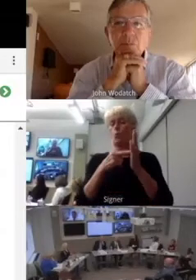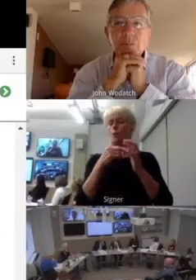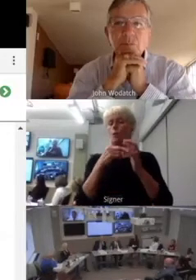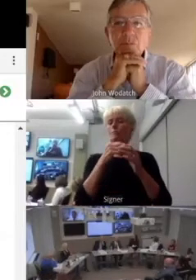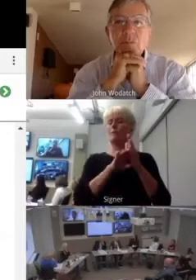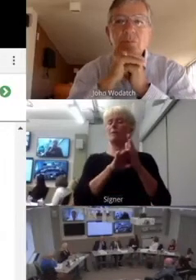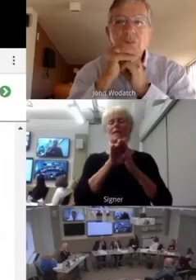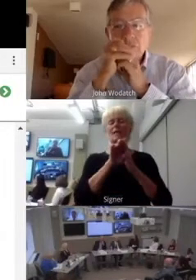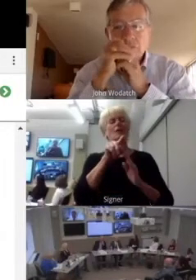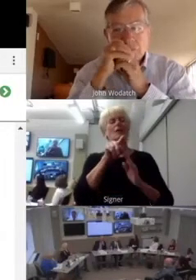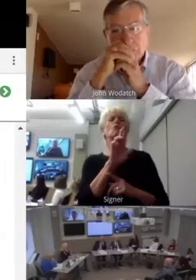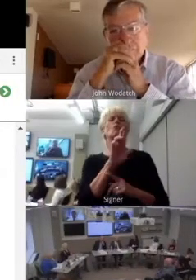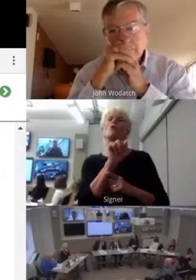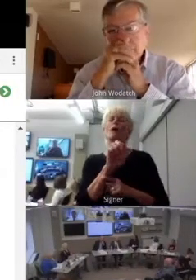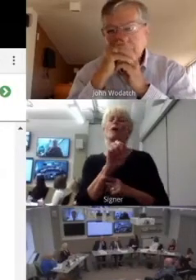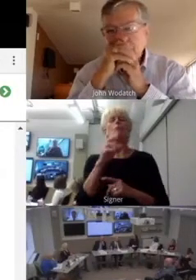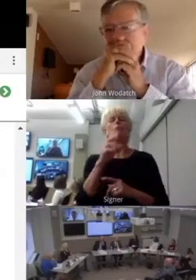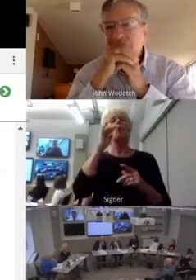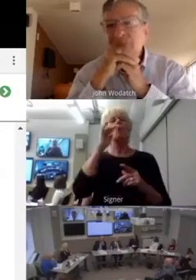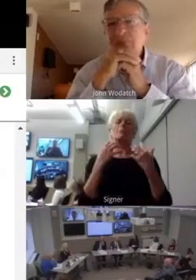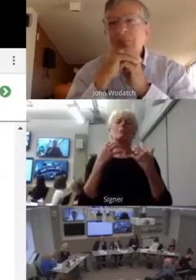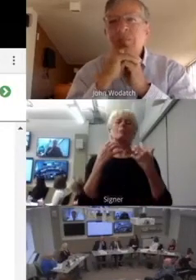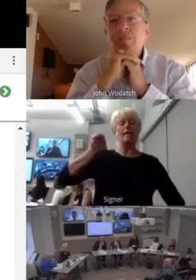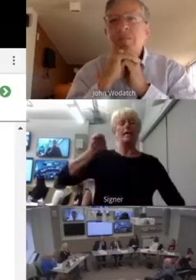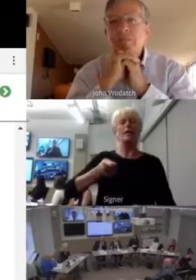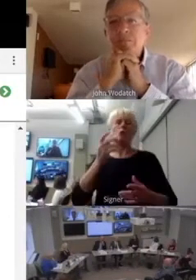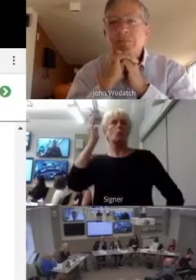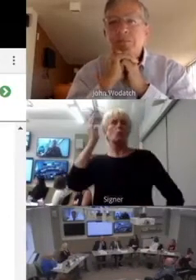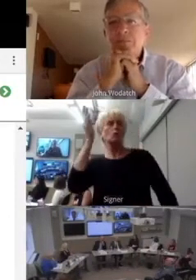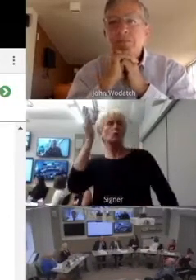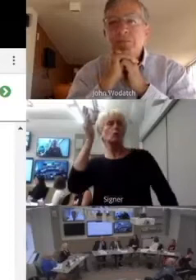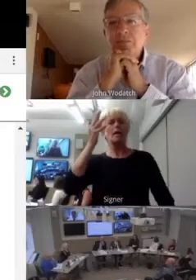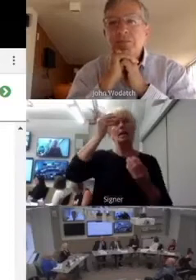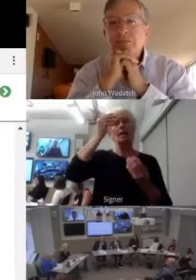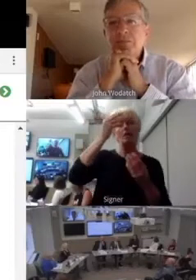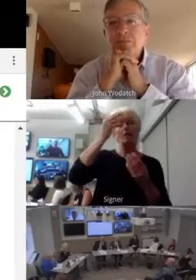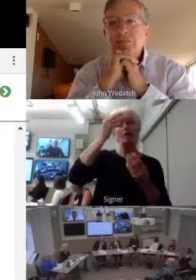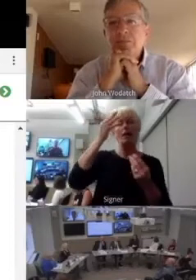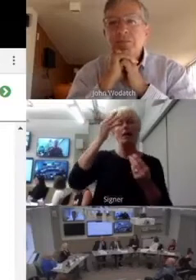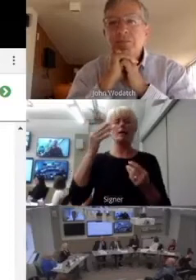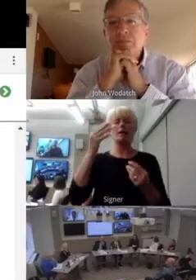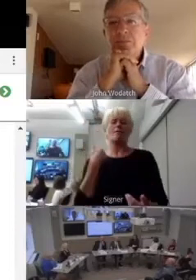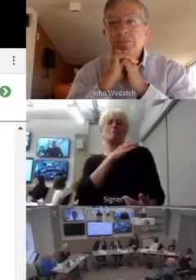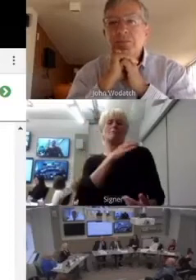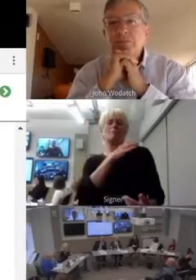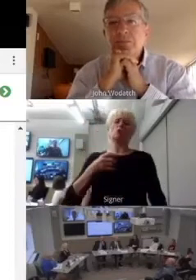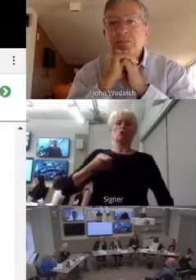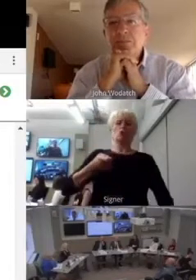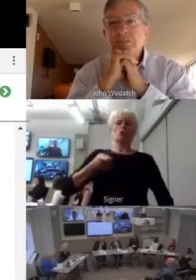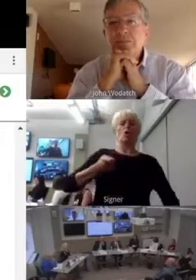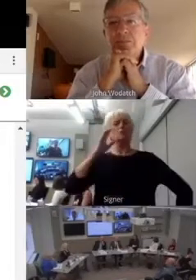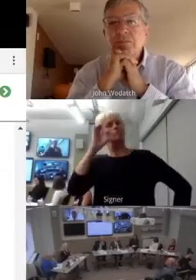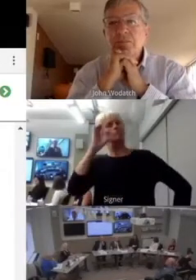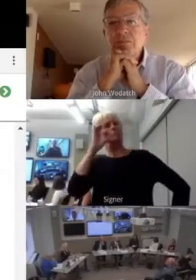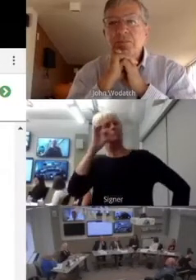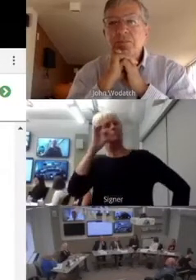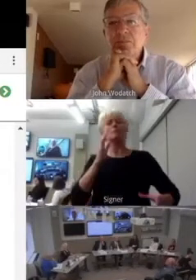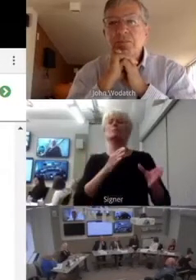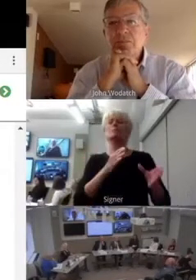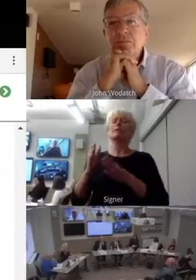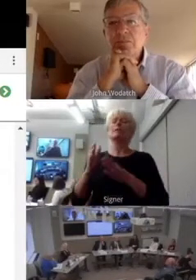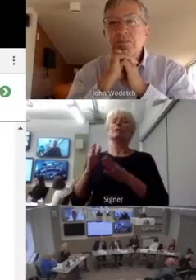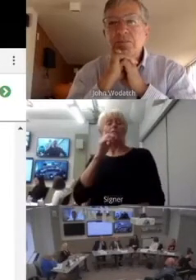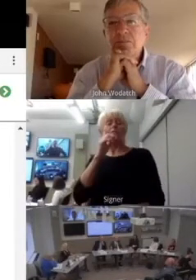presenting information before a commission or a judge. Informal rulemaking, or what we call notice and